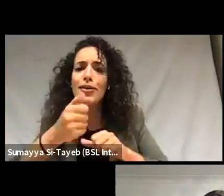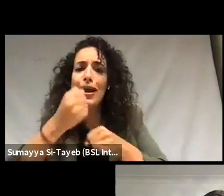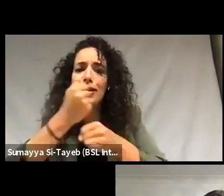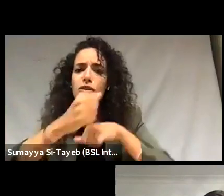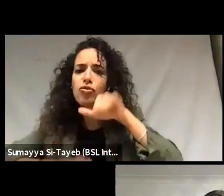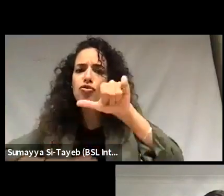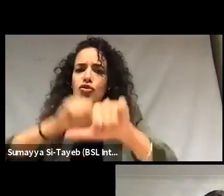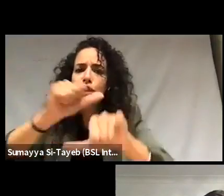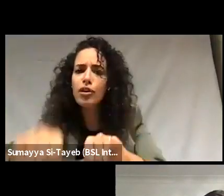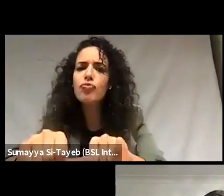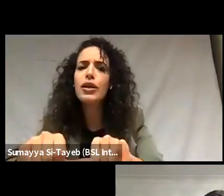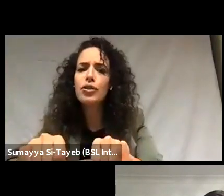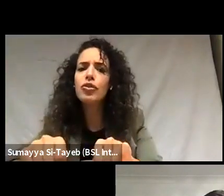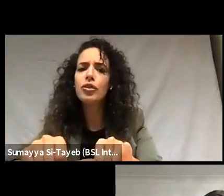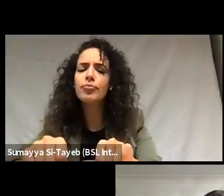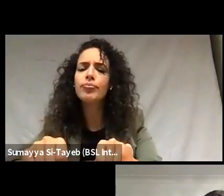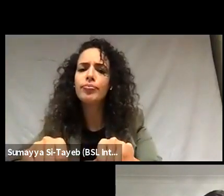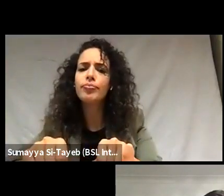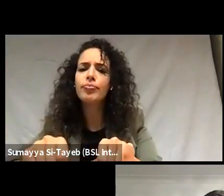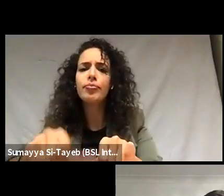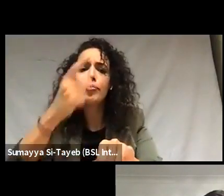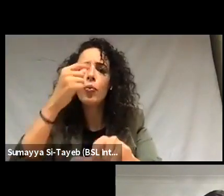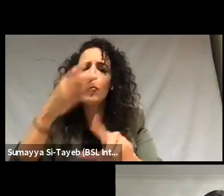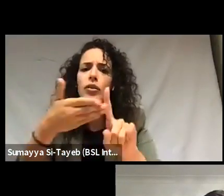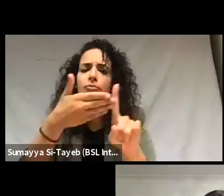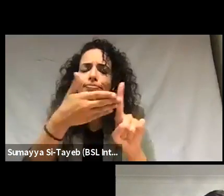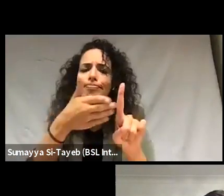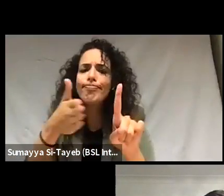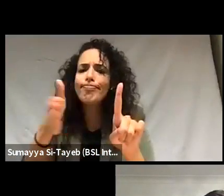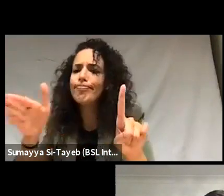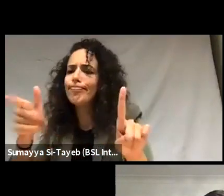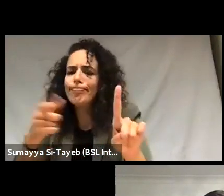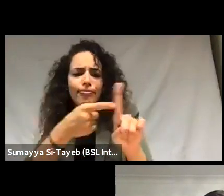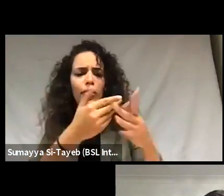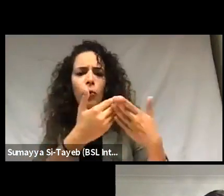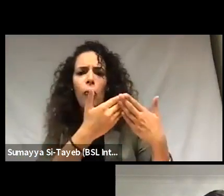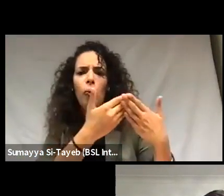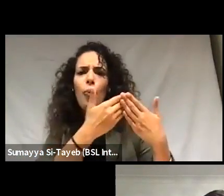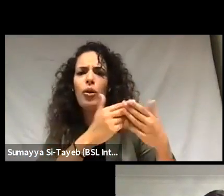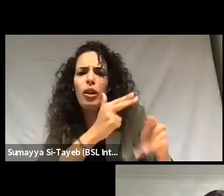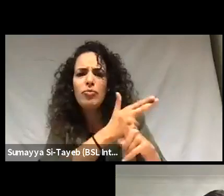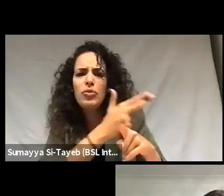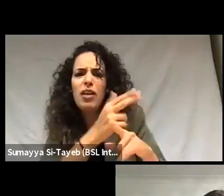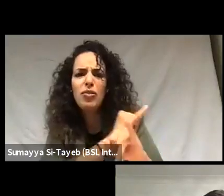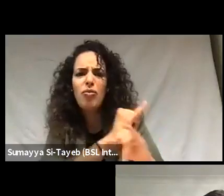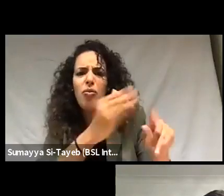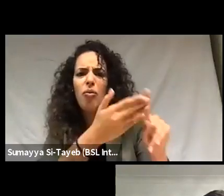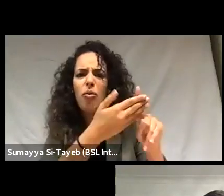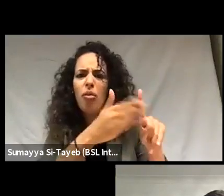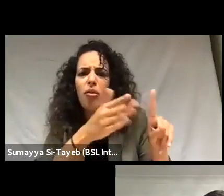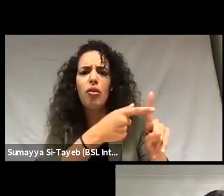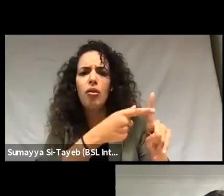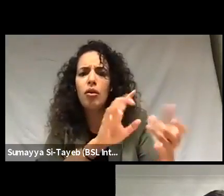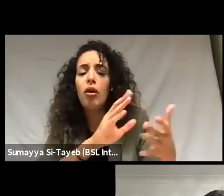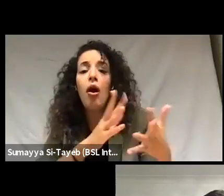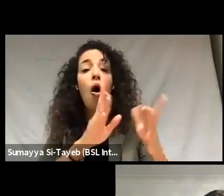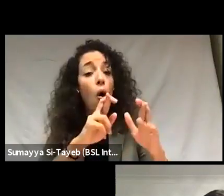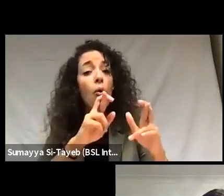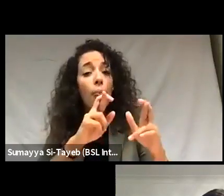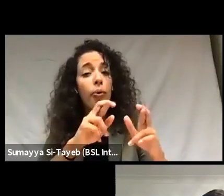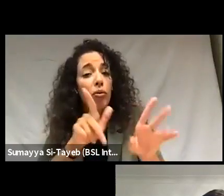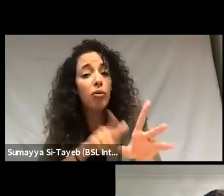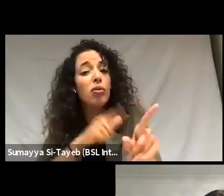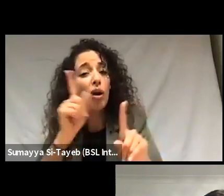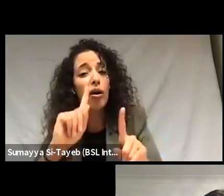move away from Muslims and the bad press that goes with it and the stigma that's currently attached to